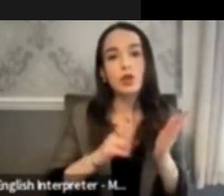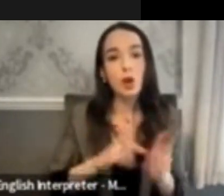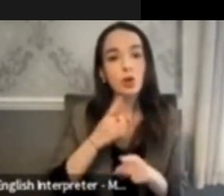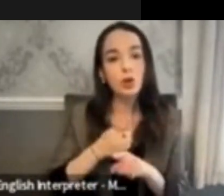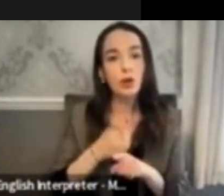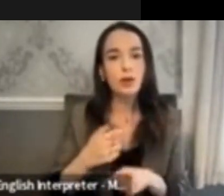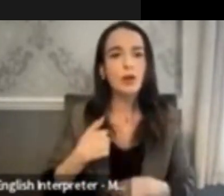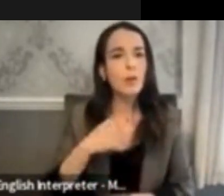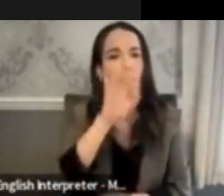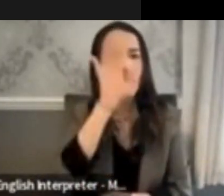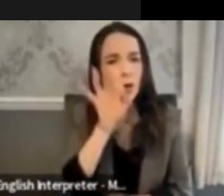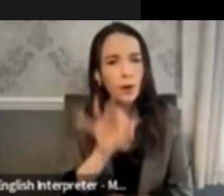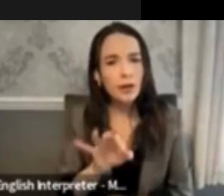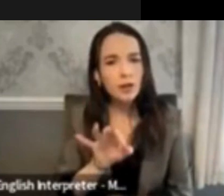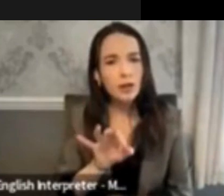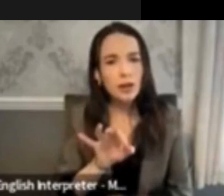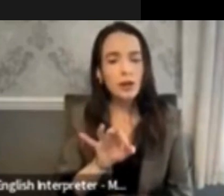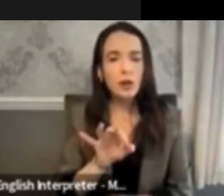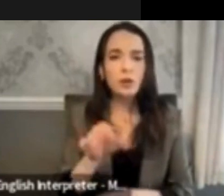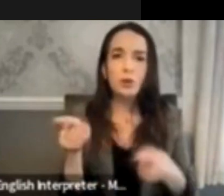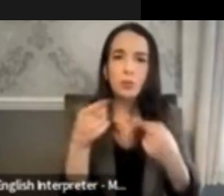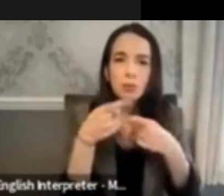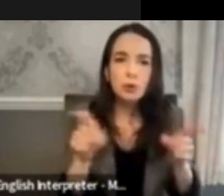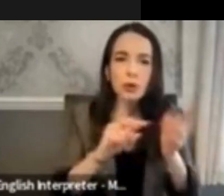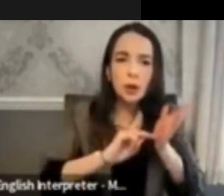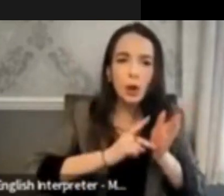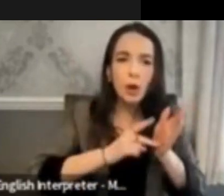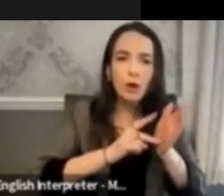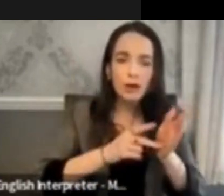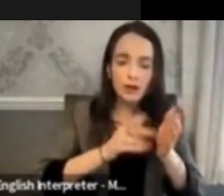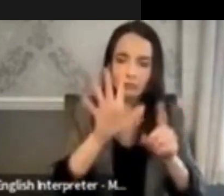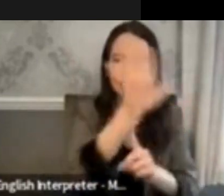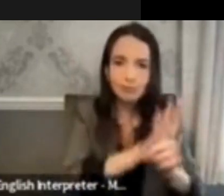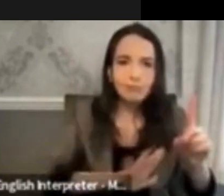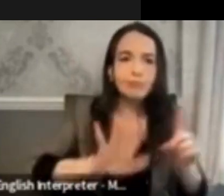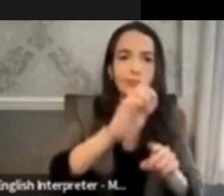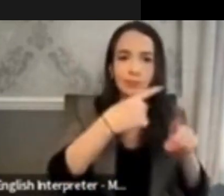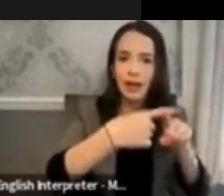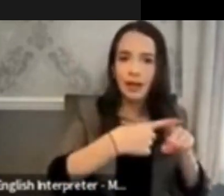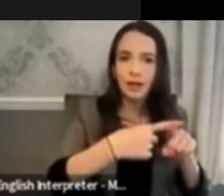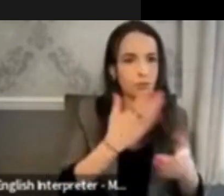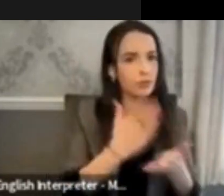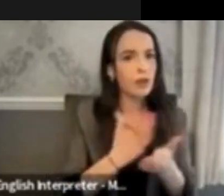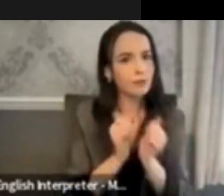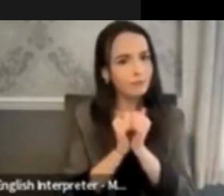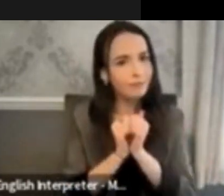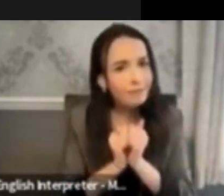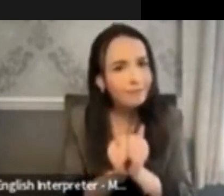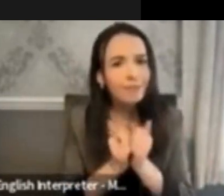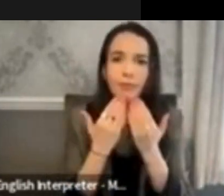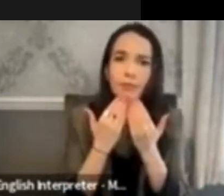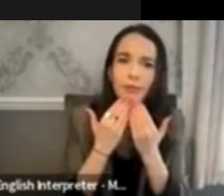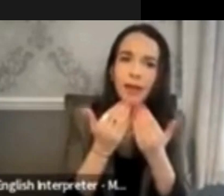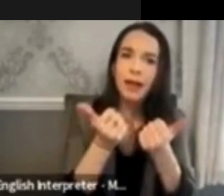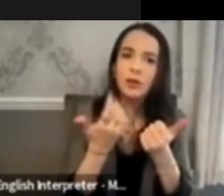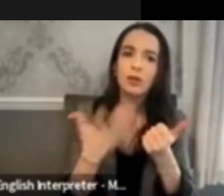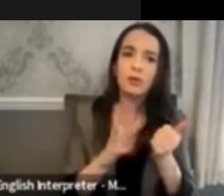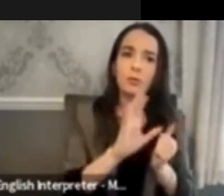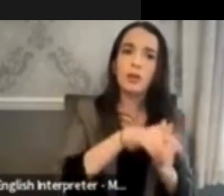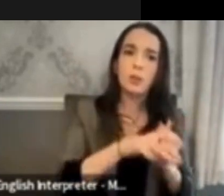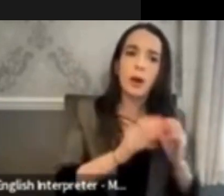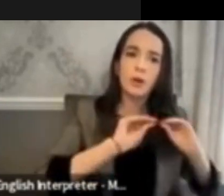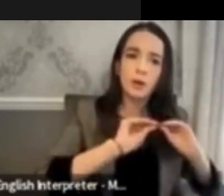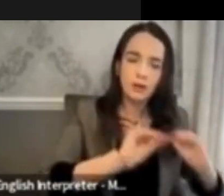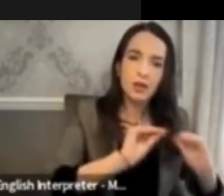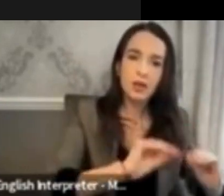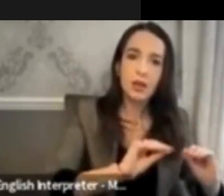music organisations across England are hugely grateful for the continued investment from the DfE and are committed to and passionate about reaching as many